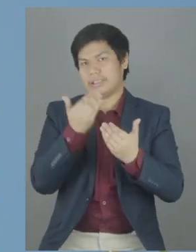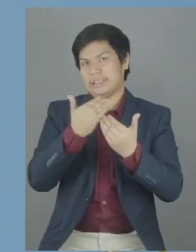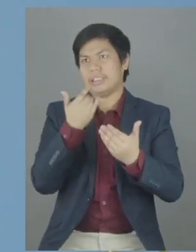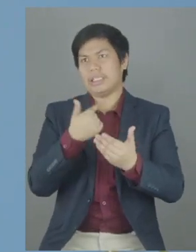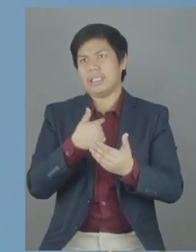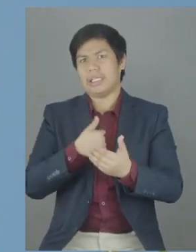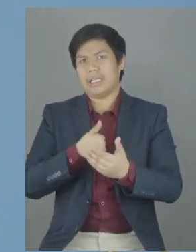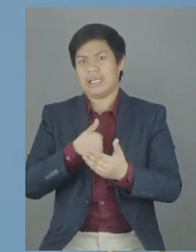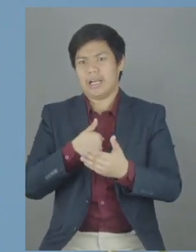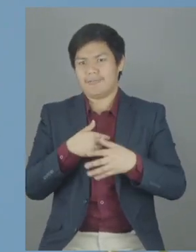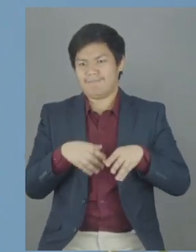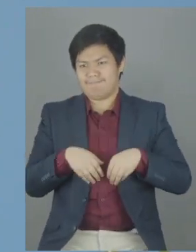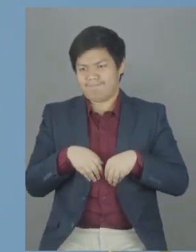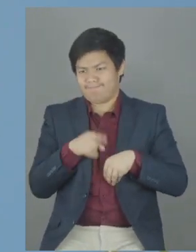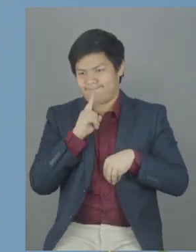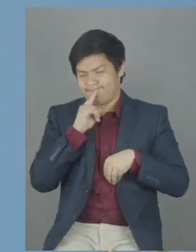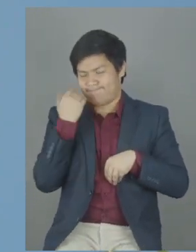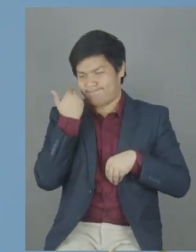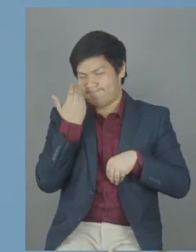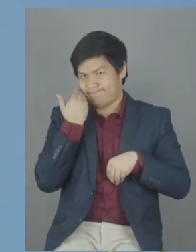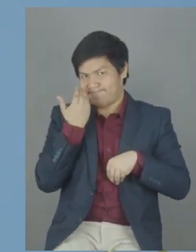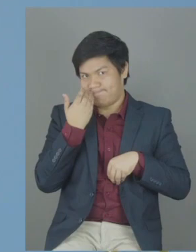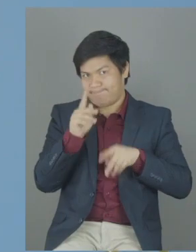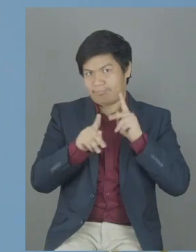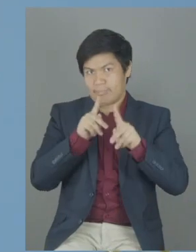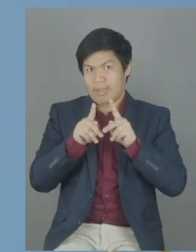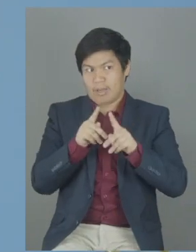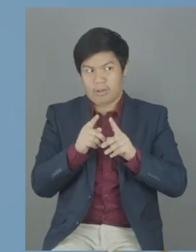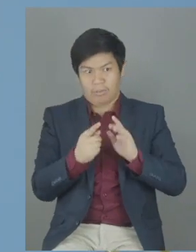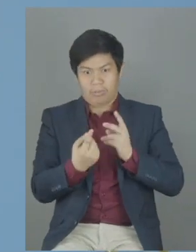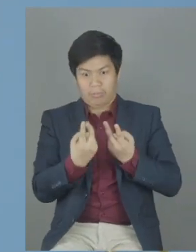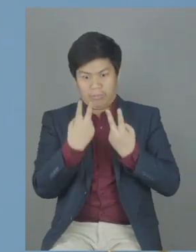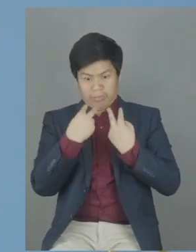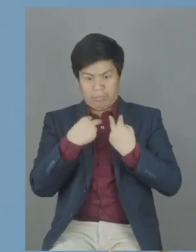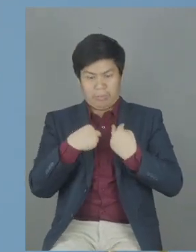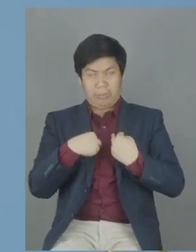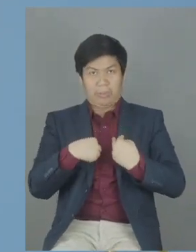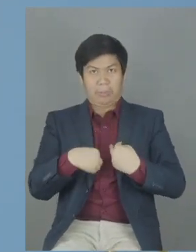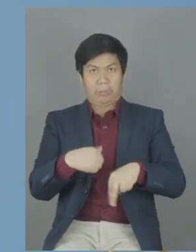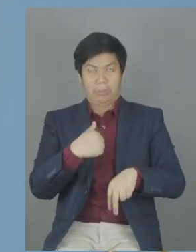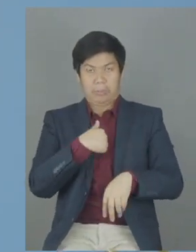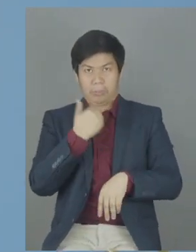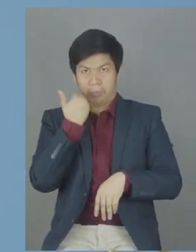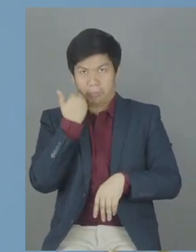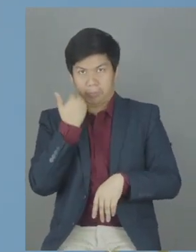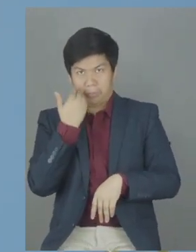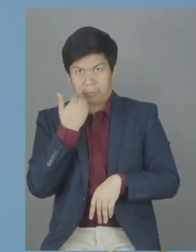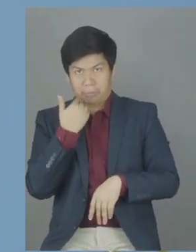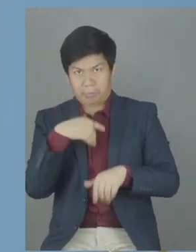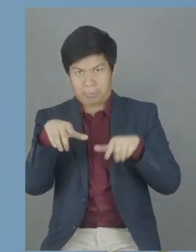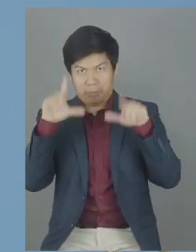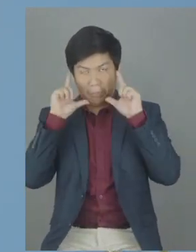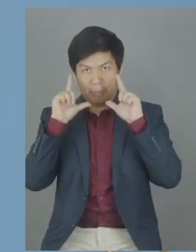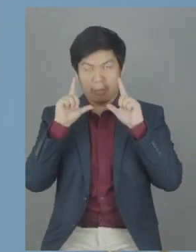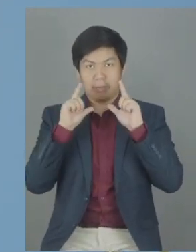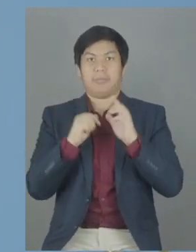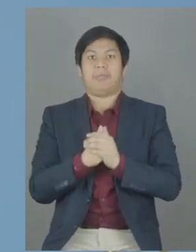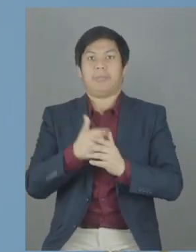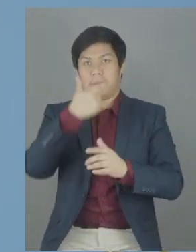was an introvert. I thought that people would make me feel like I was different just because of my